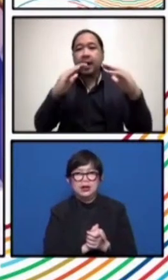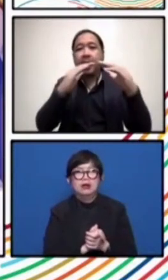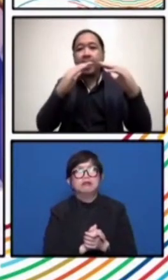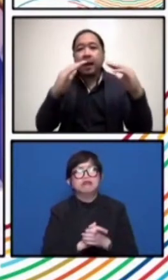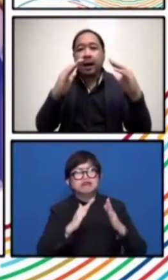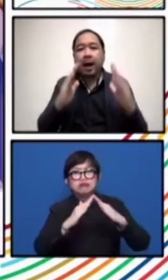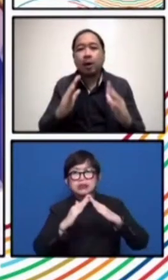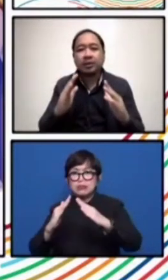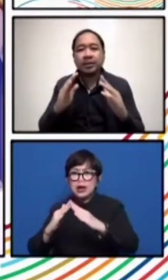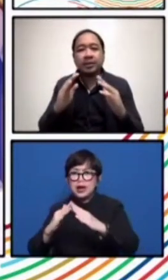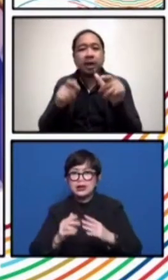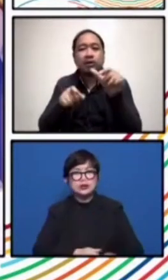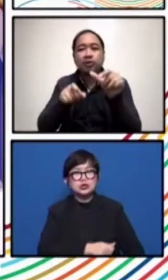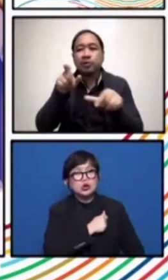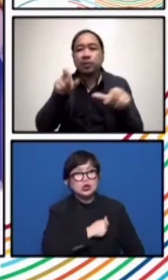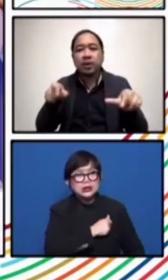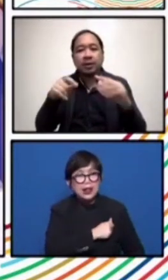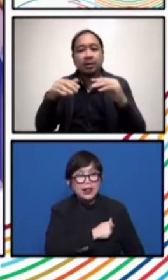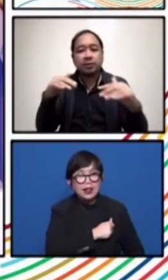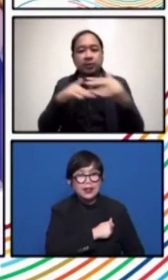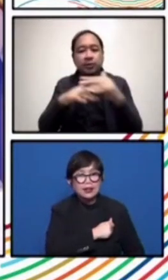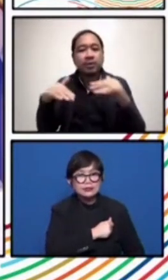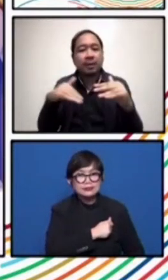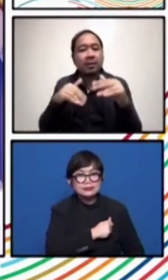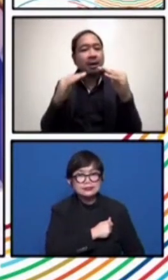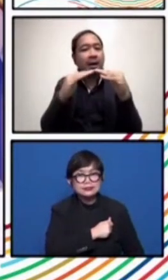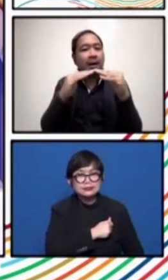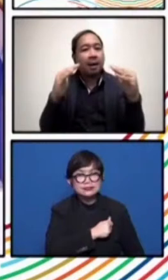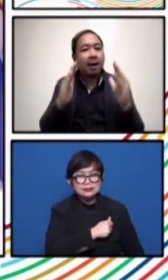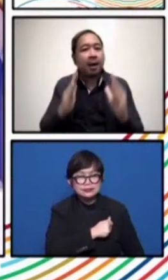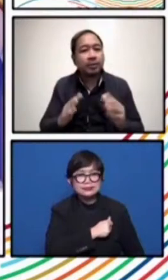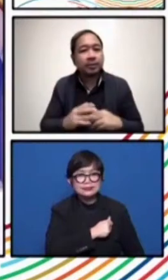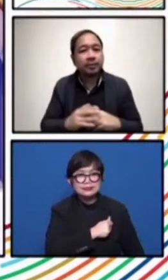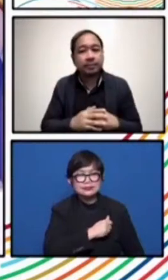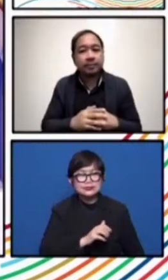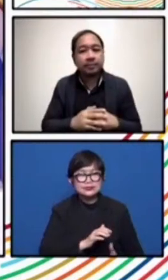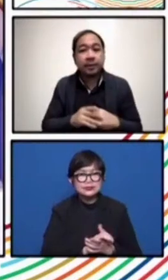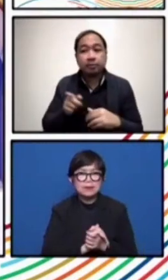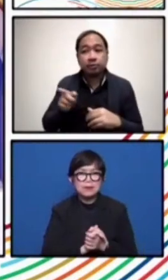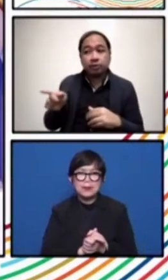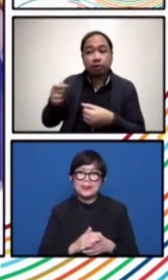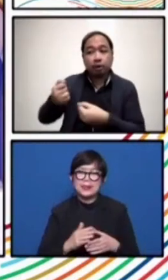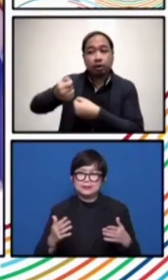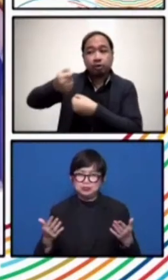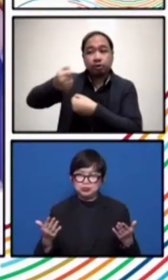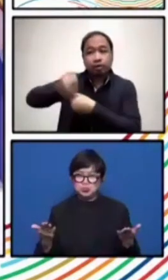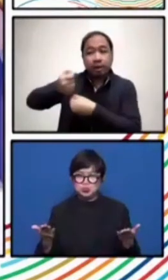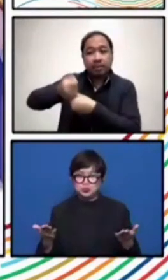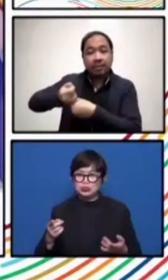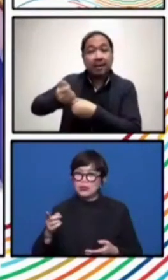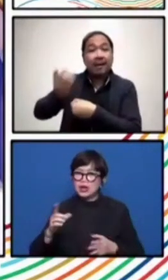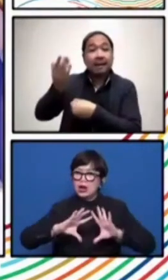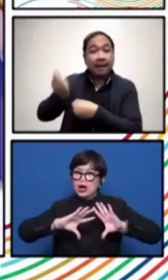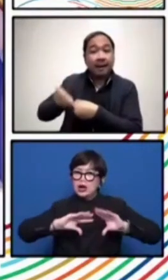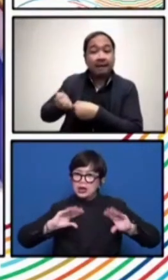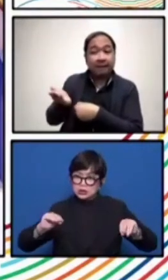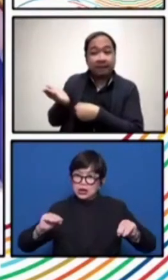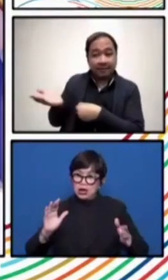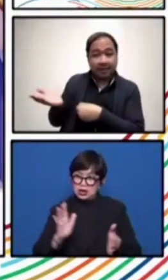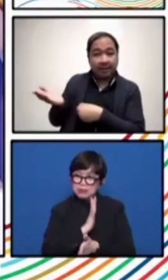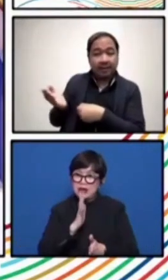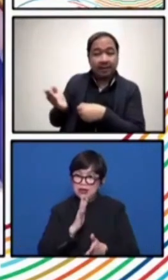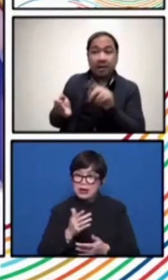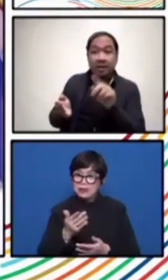very often where a job is available there is no opportunity for social